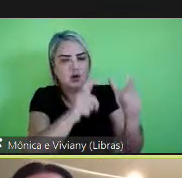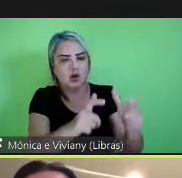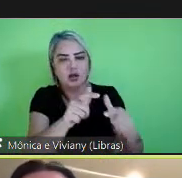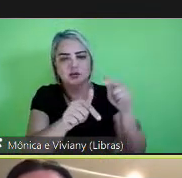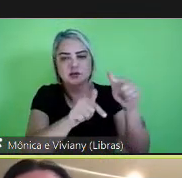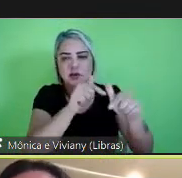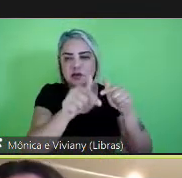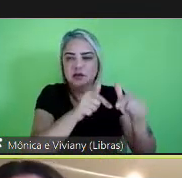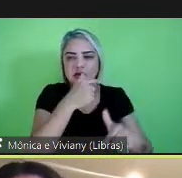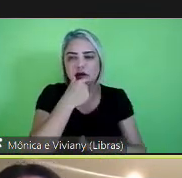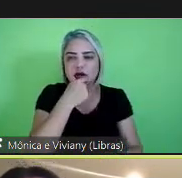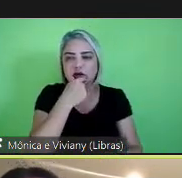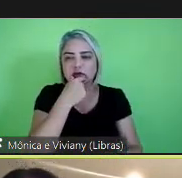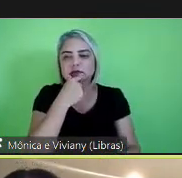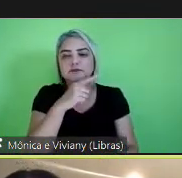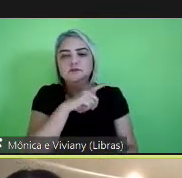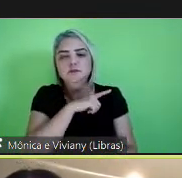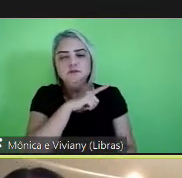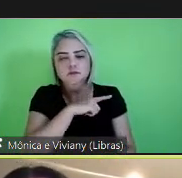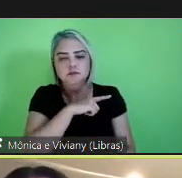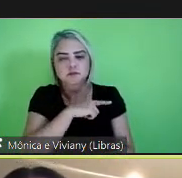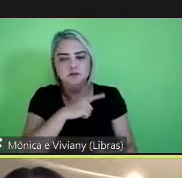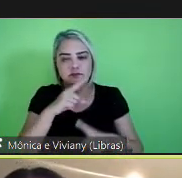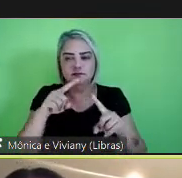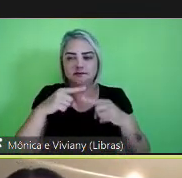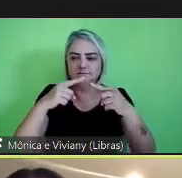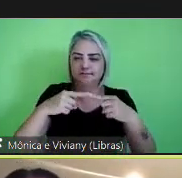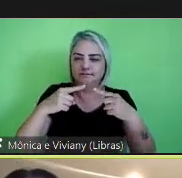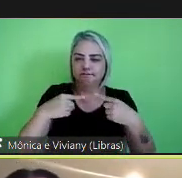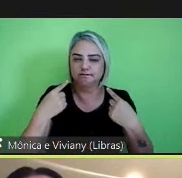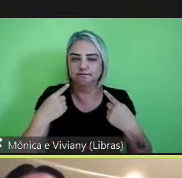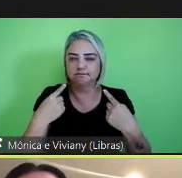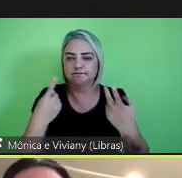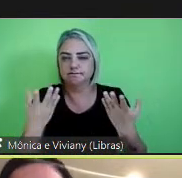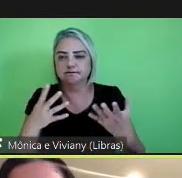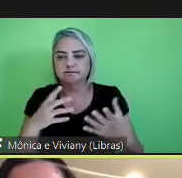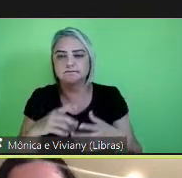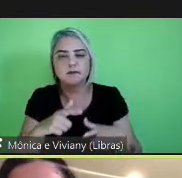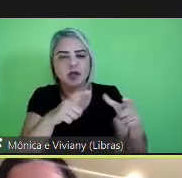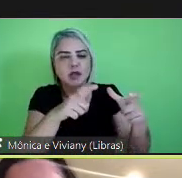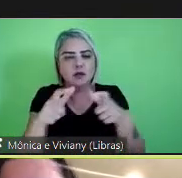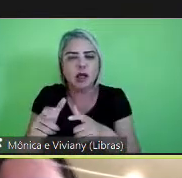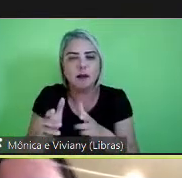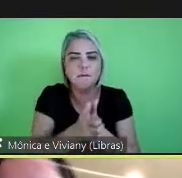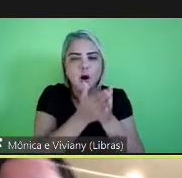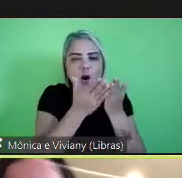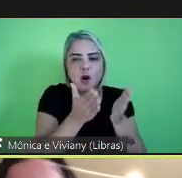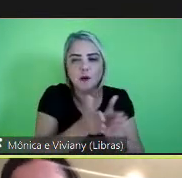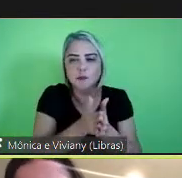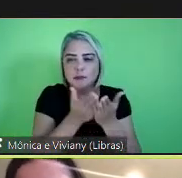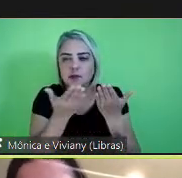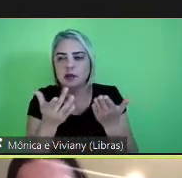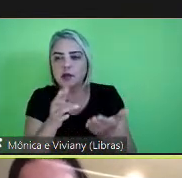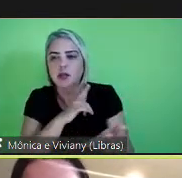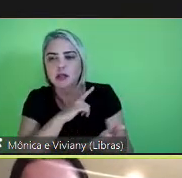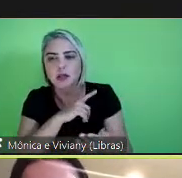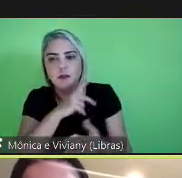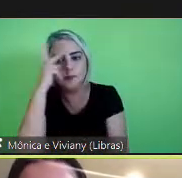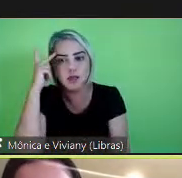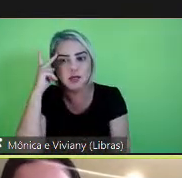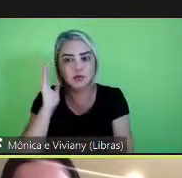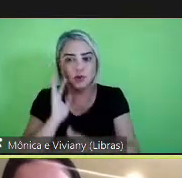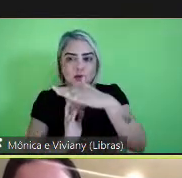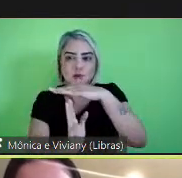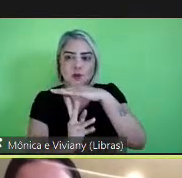we've got huge challenges in terms of deprivation, with over 30% of our residents living in the 20% most